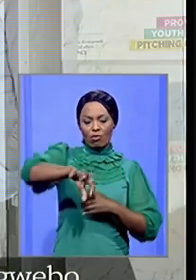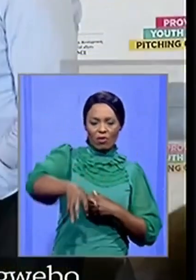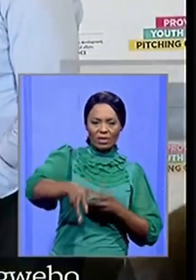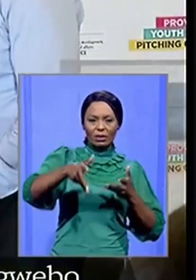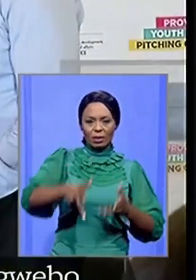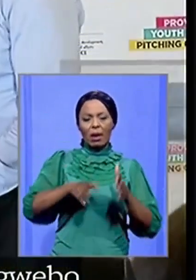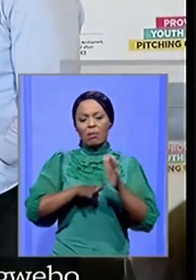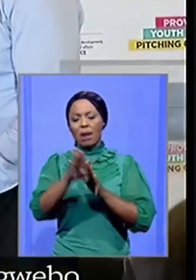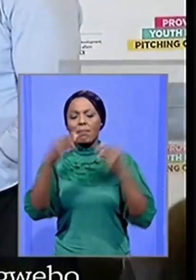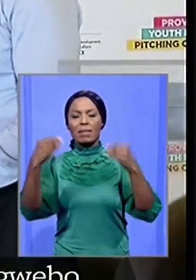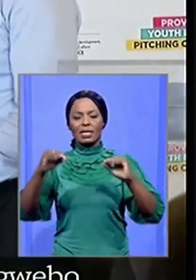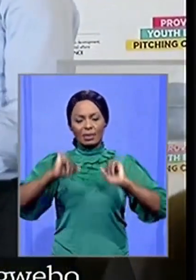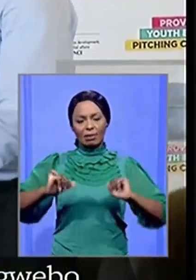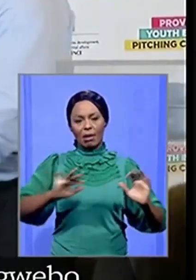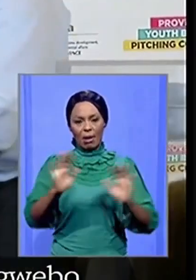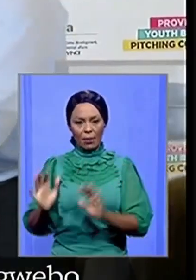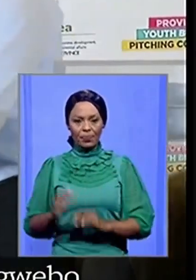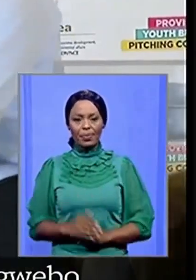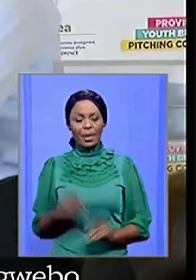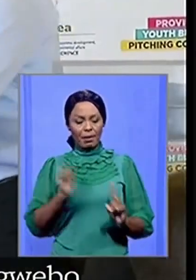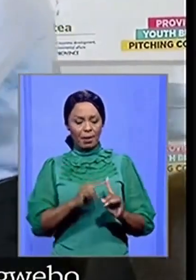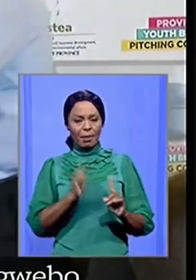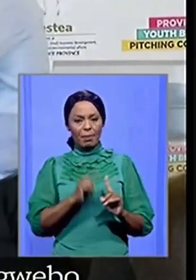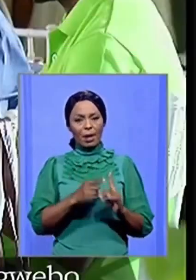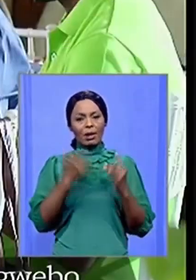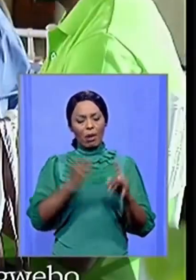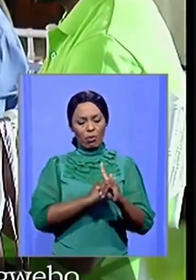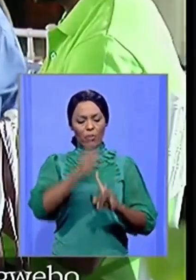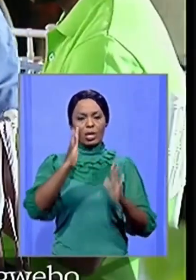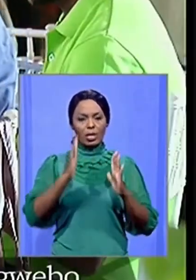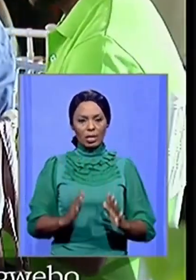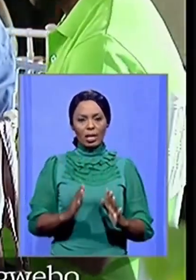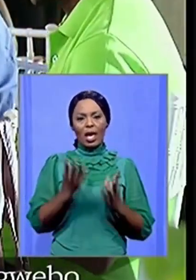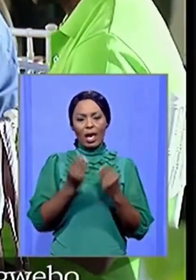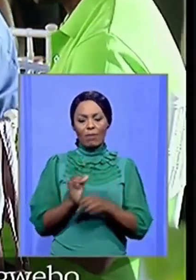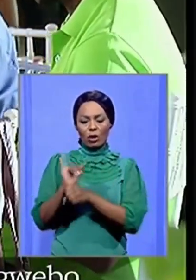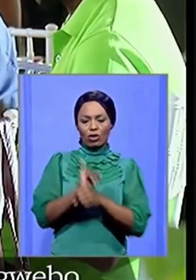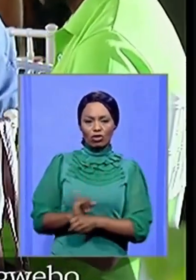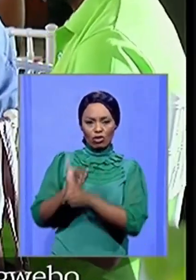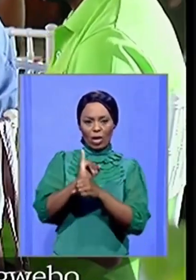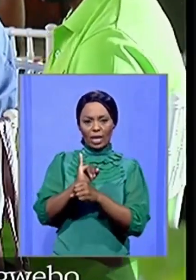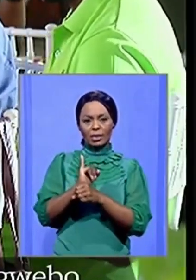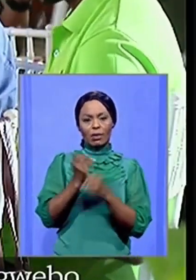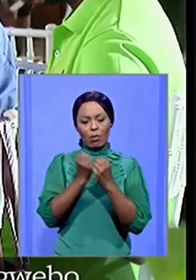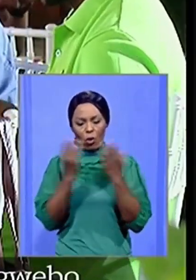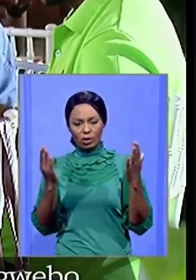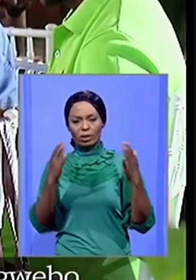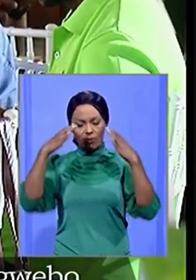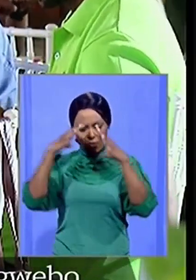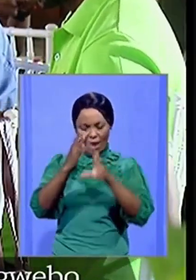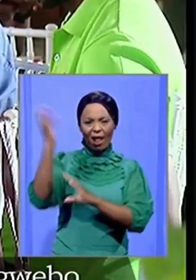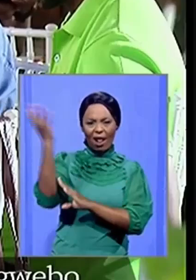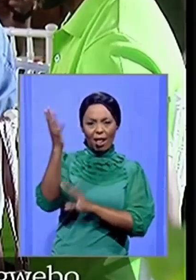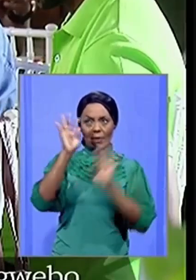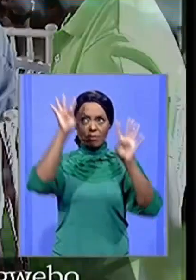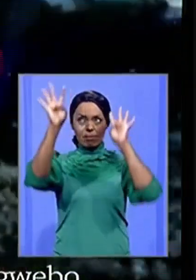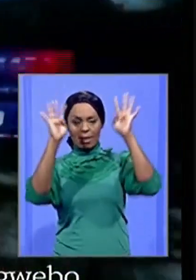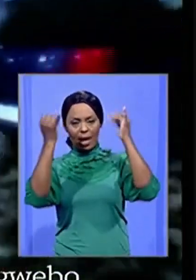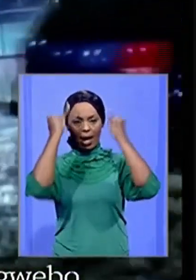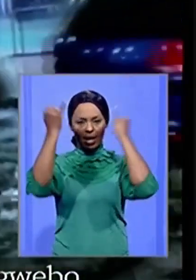rona. Mohlodi phadišanong ye o ba ya beile shedi go dikhampani tša di-insurance le mathata ao ba kopanago le ona.